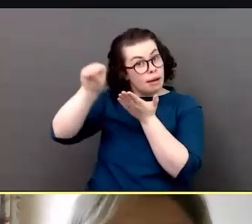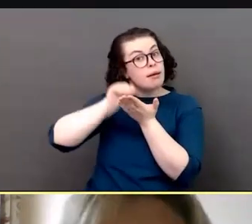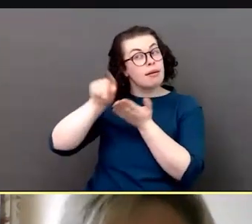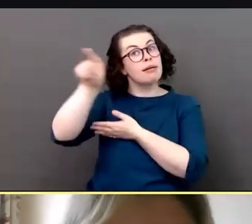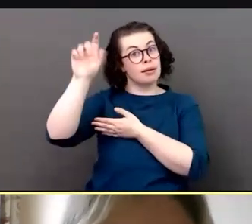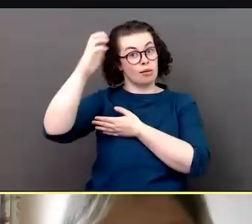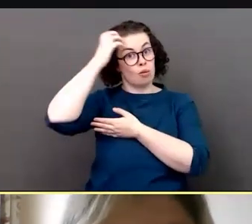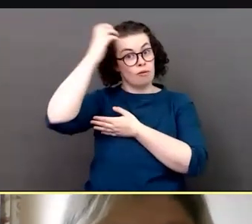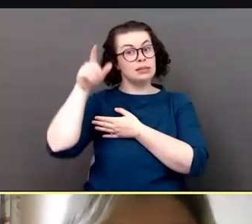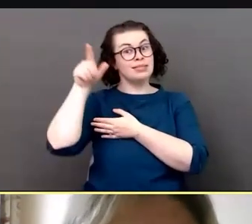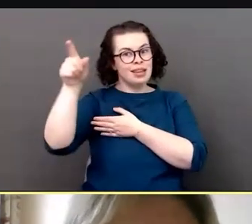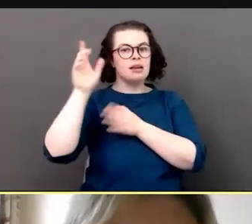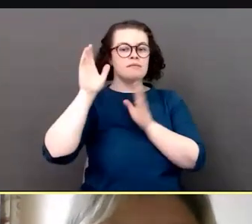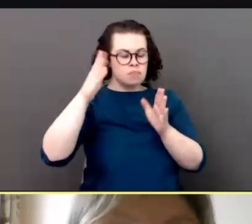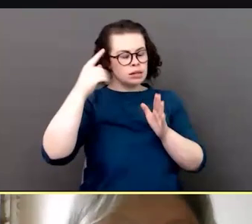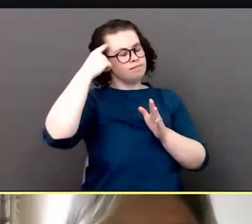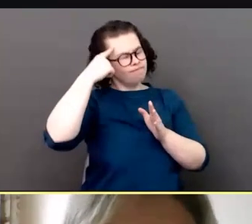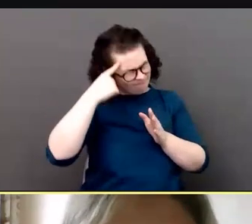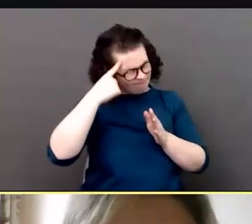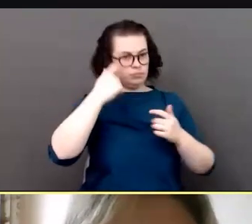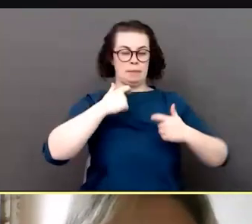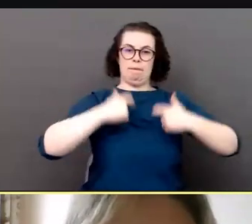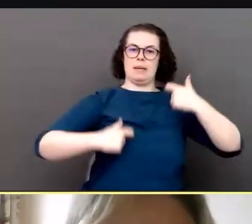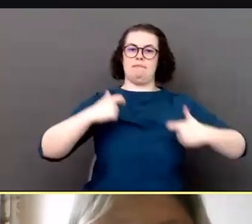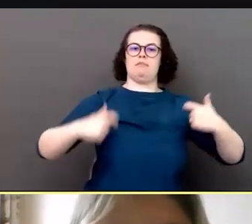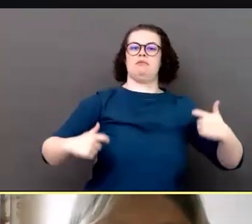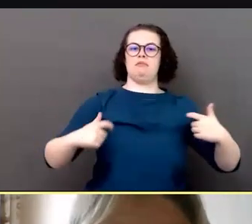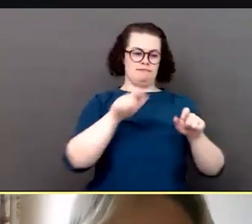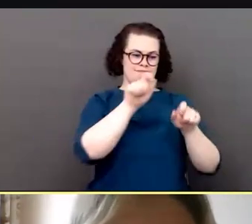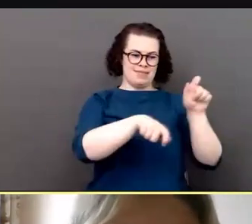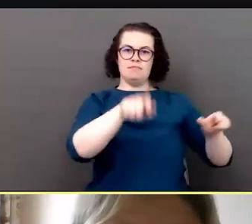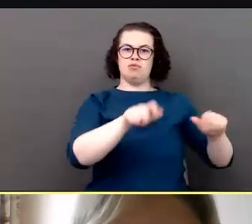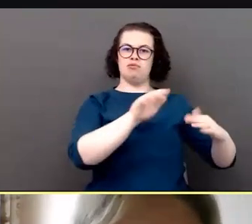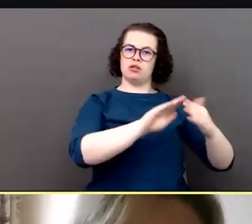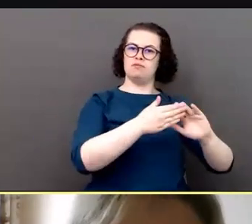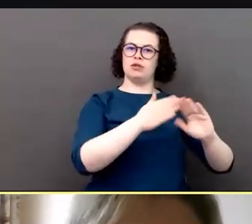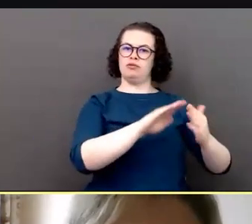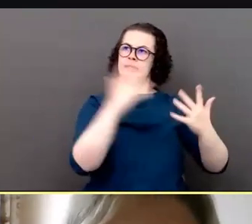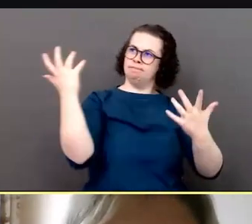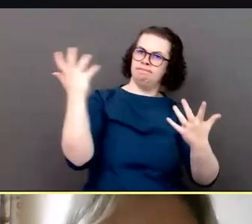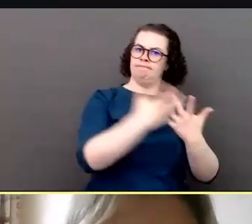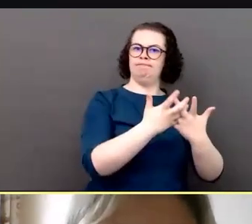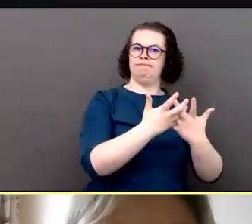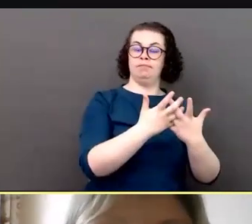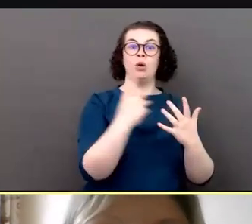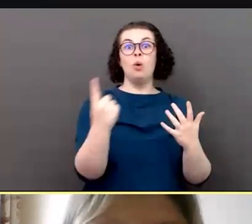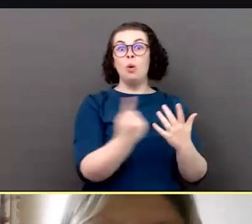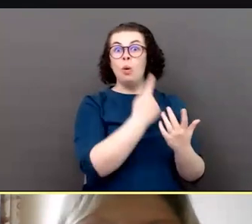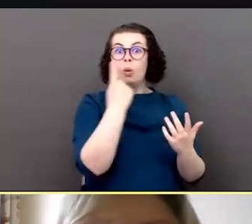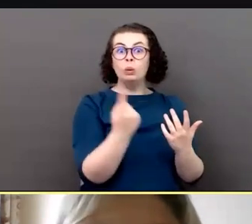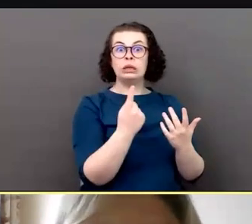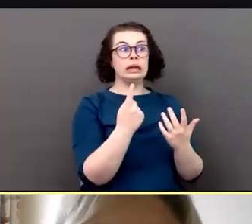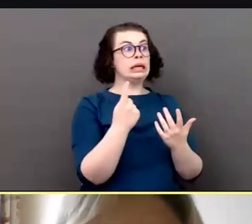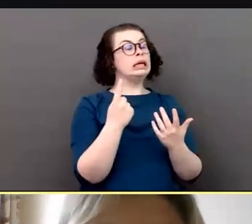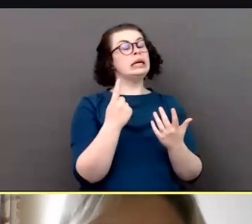used in order to meet the needs of the community. It is not only the price which is important, but also